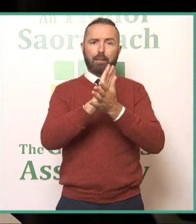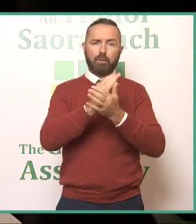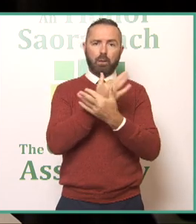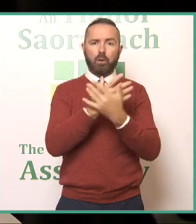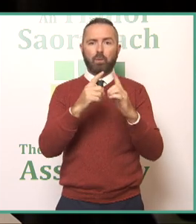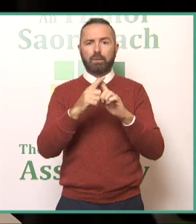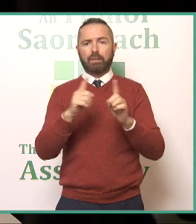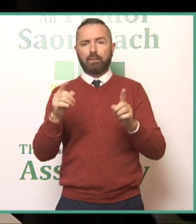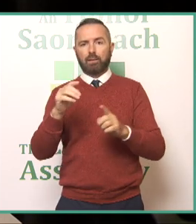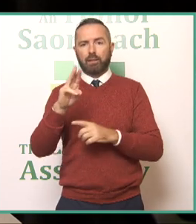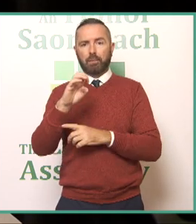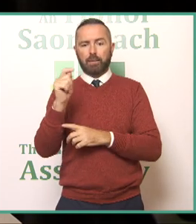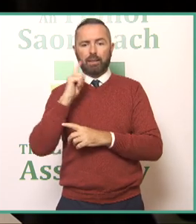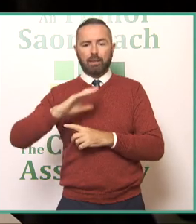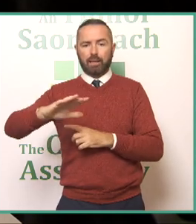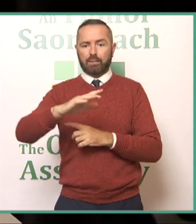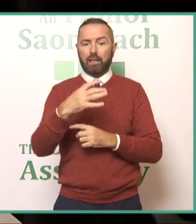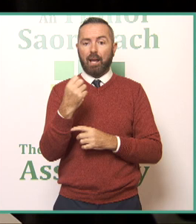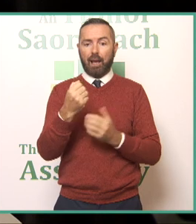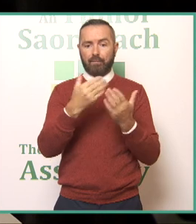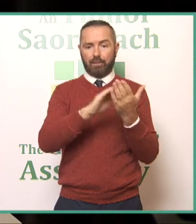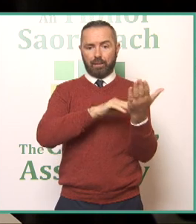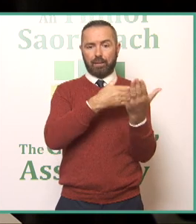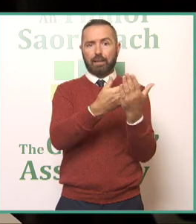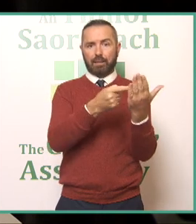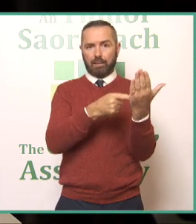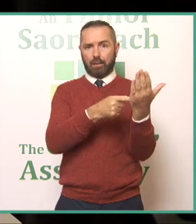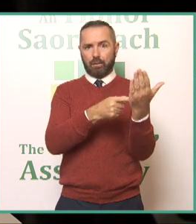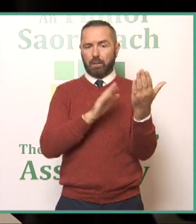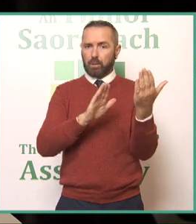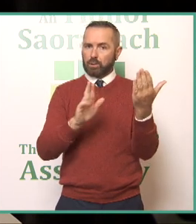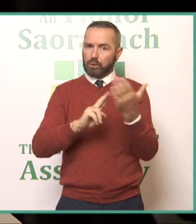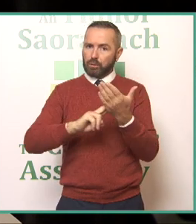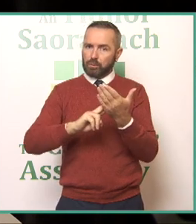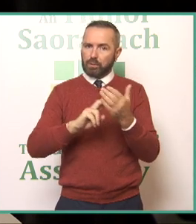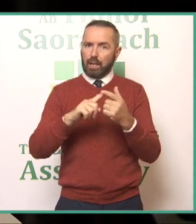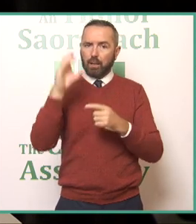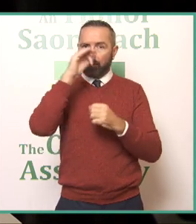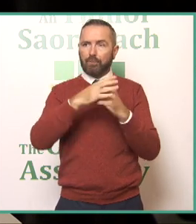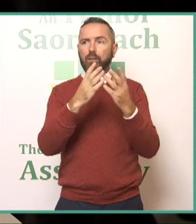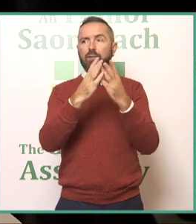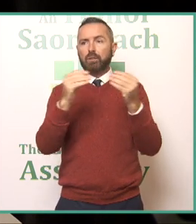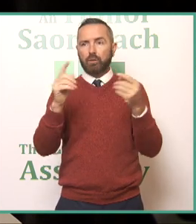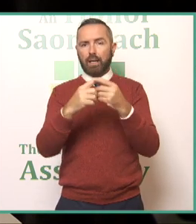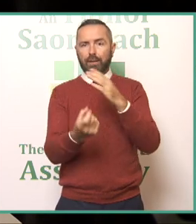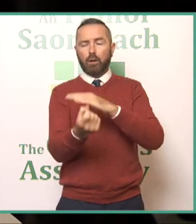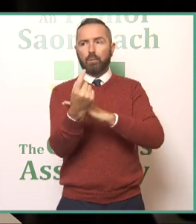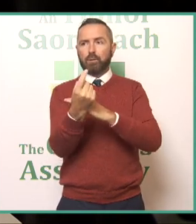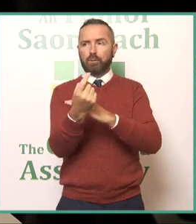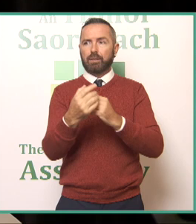peatlands. So we have legislation, let's use it, and let's look for solutions and